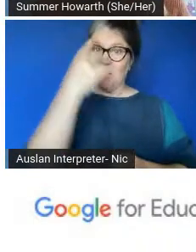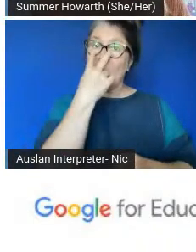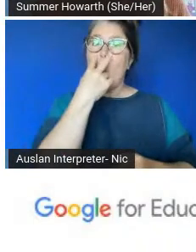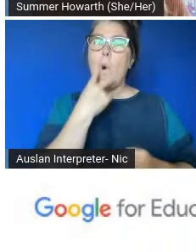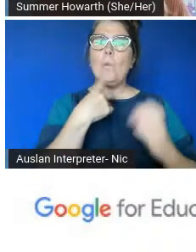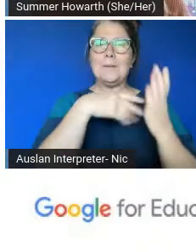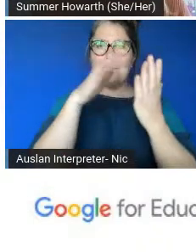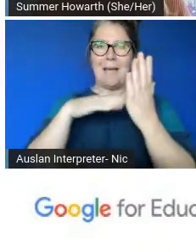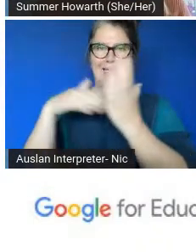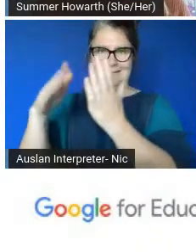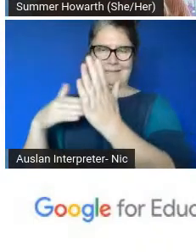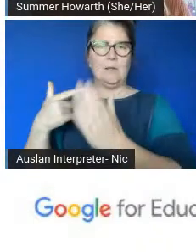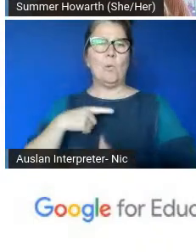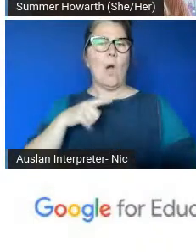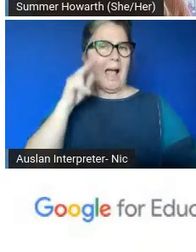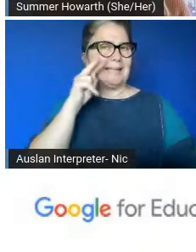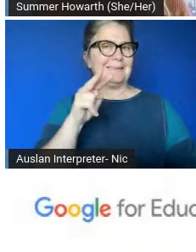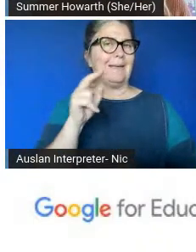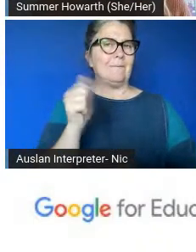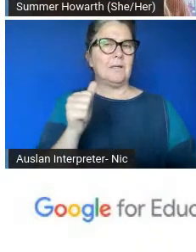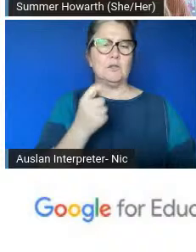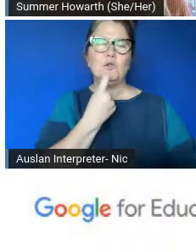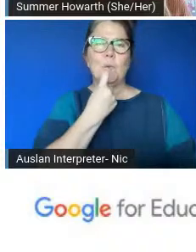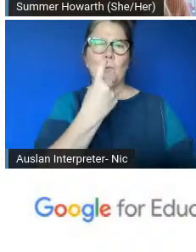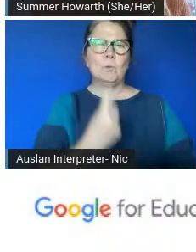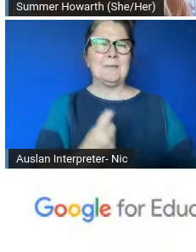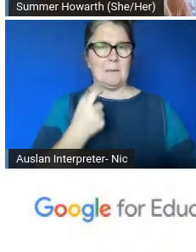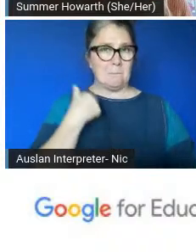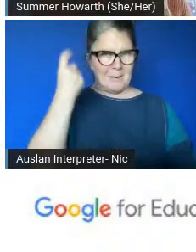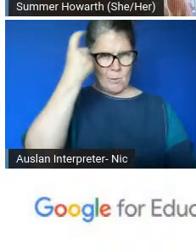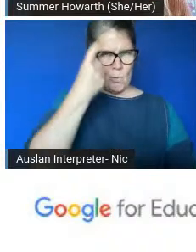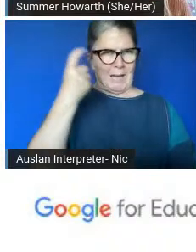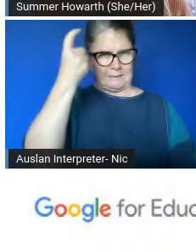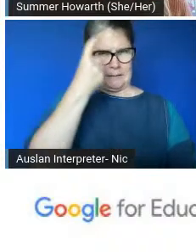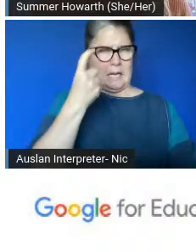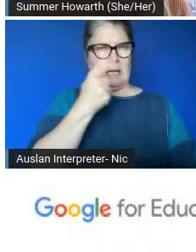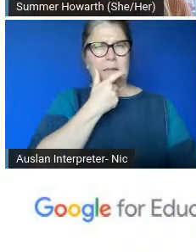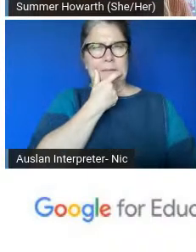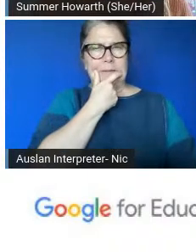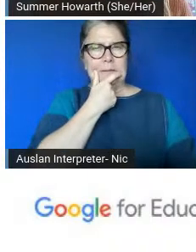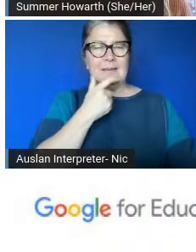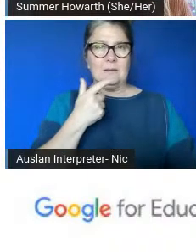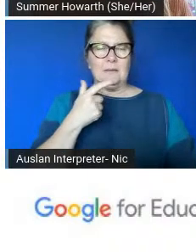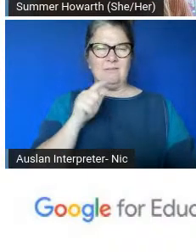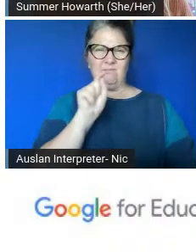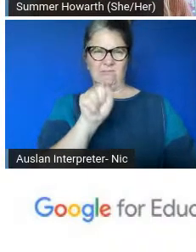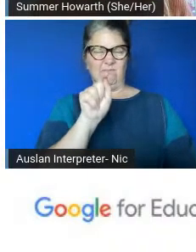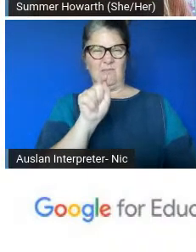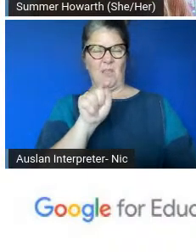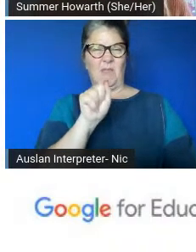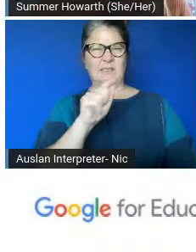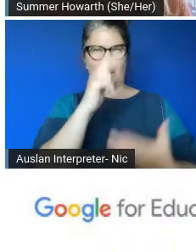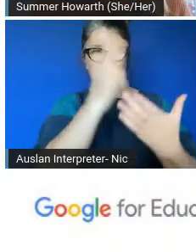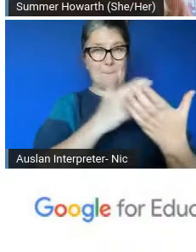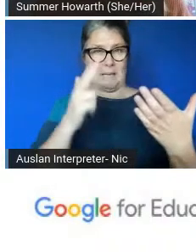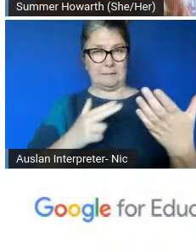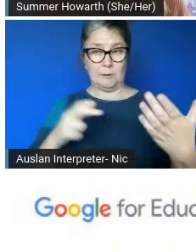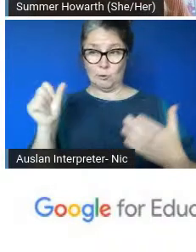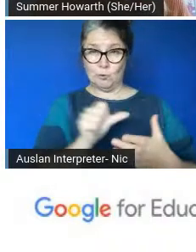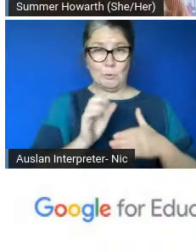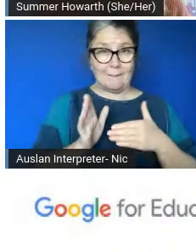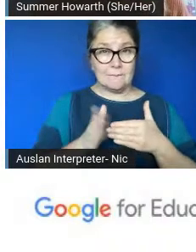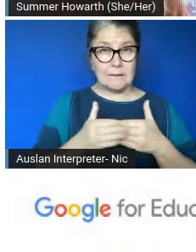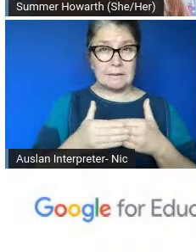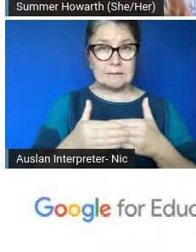seen old paintings in a museum. And what I'm wondering is this something that should be restored and